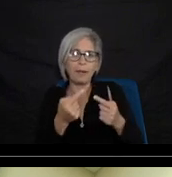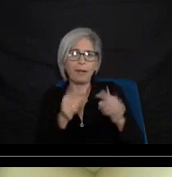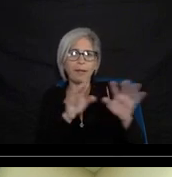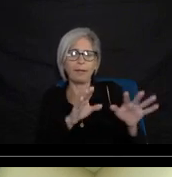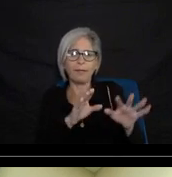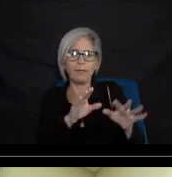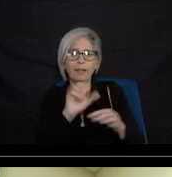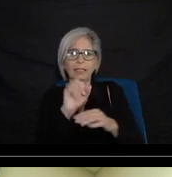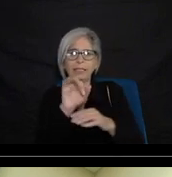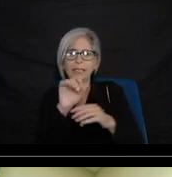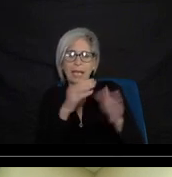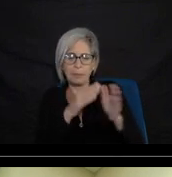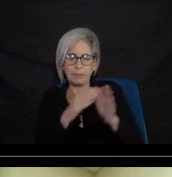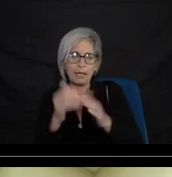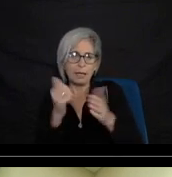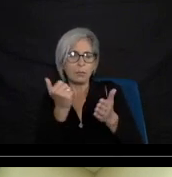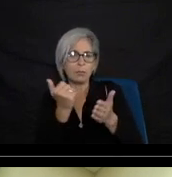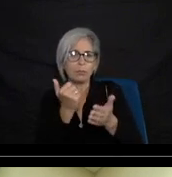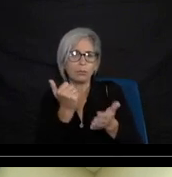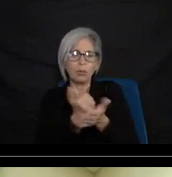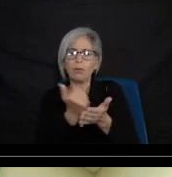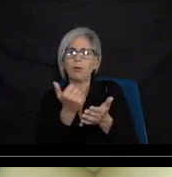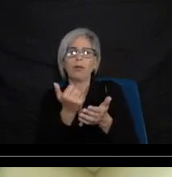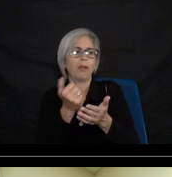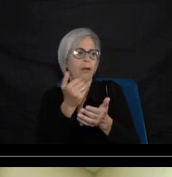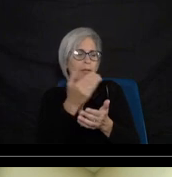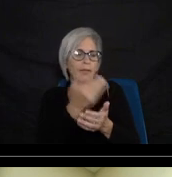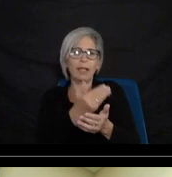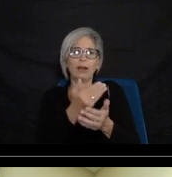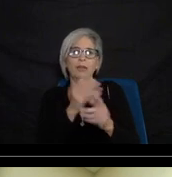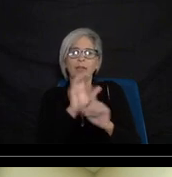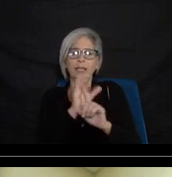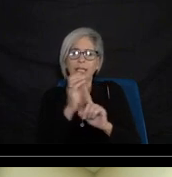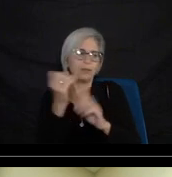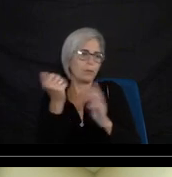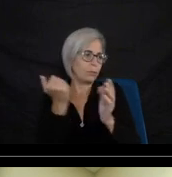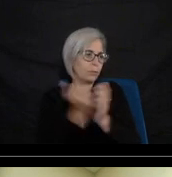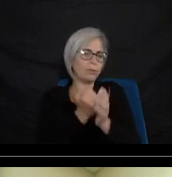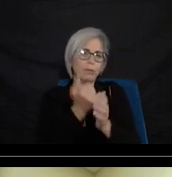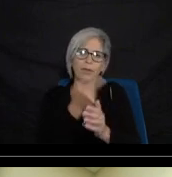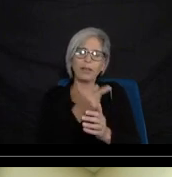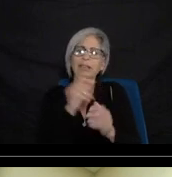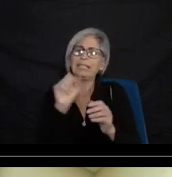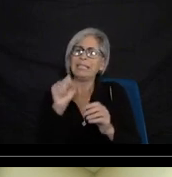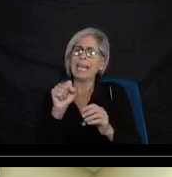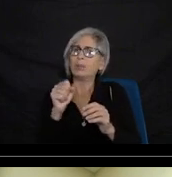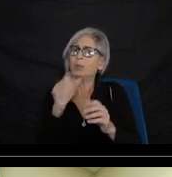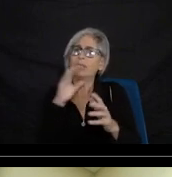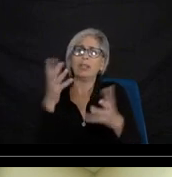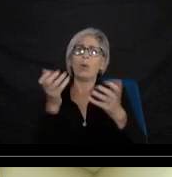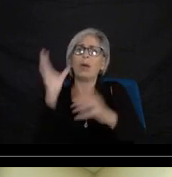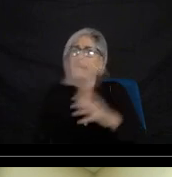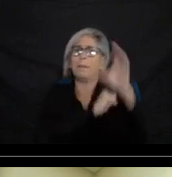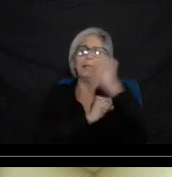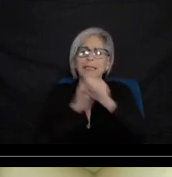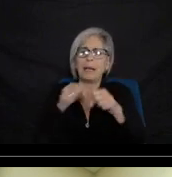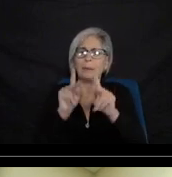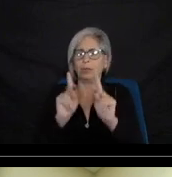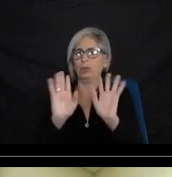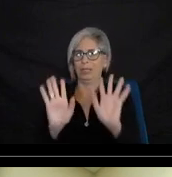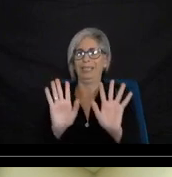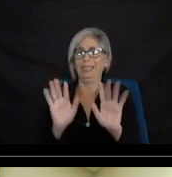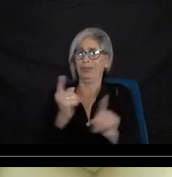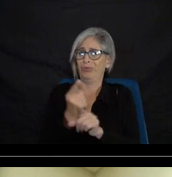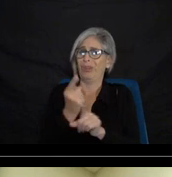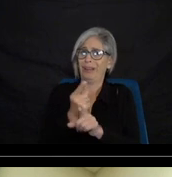plan approval is there, you build it into that approval as a condition of approval. But yeah, absolutely, we don't want to miss any opportunities to provide this kind of